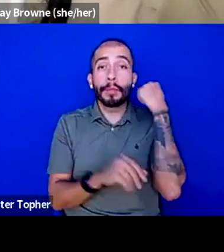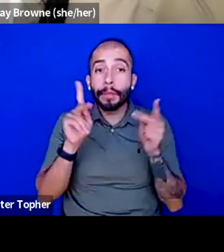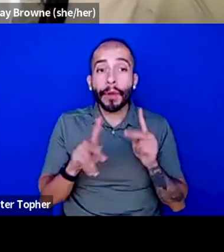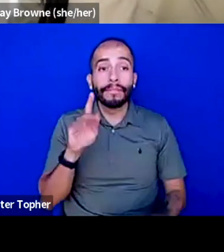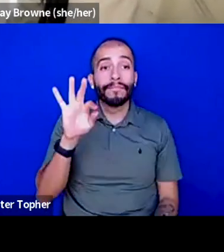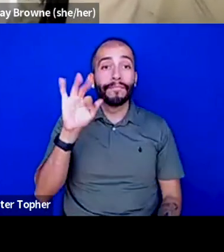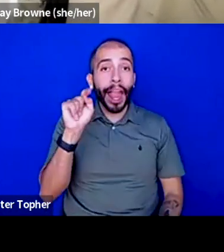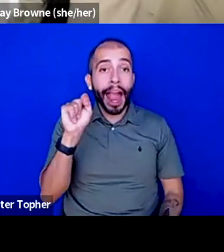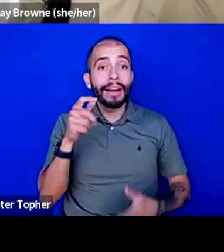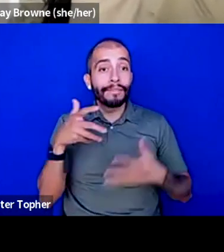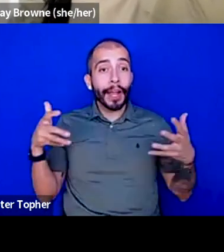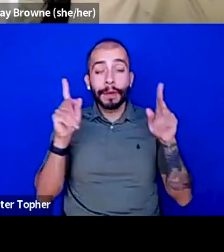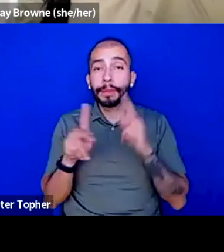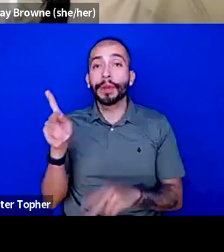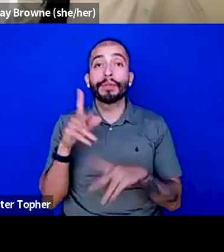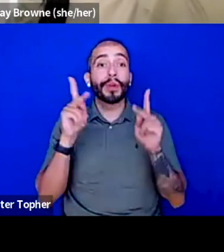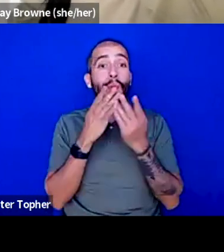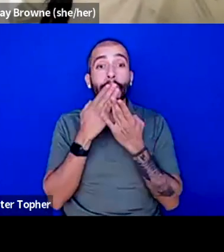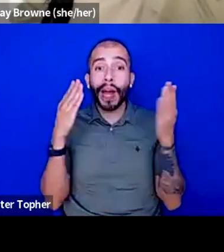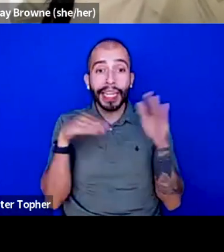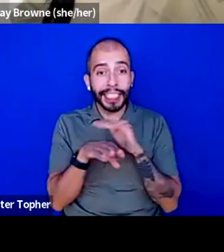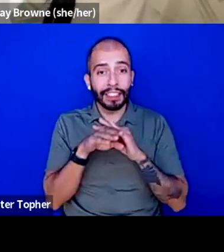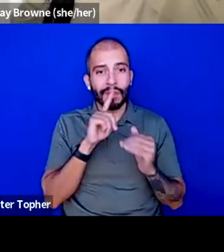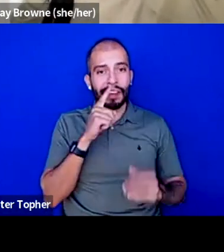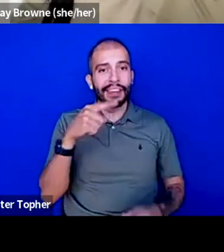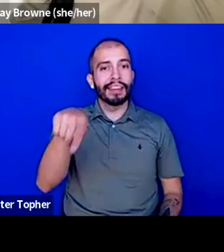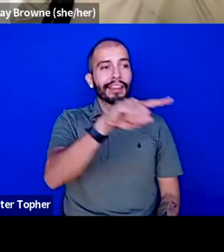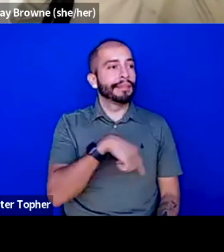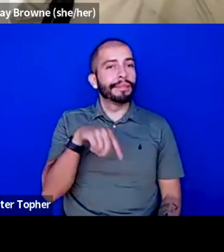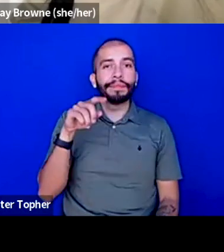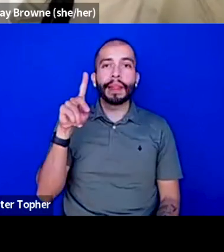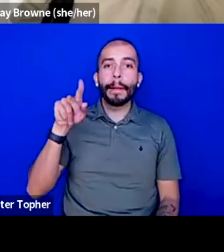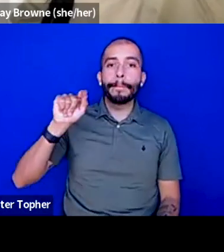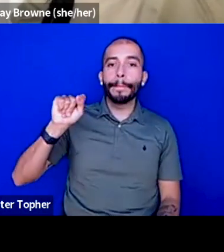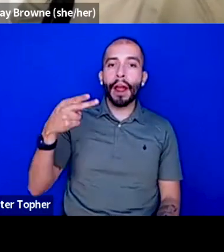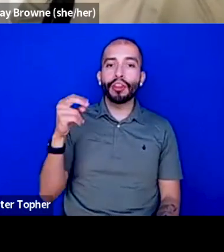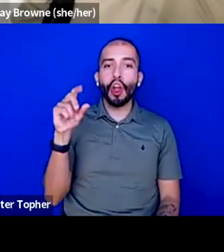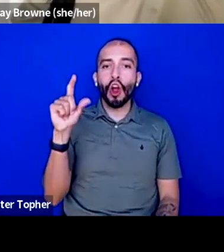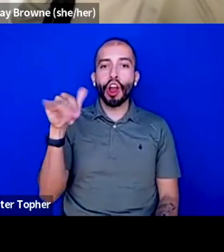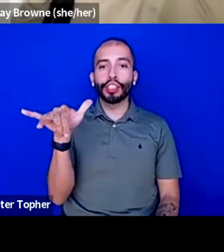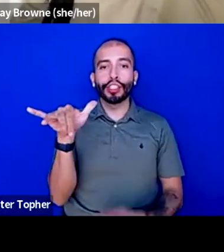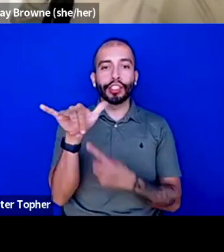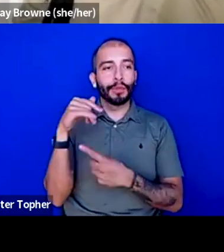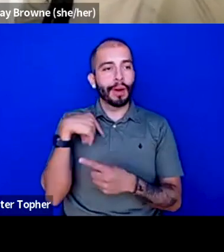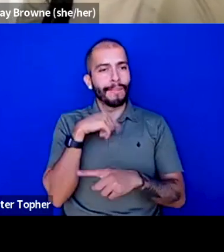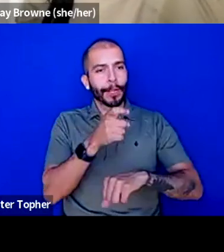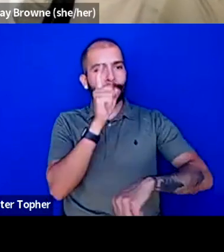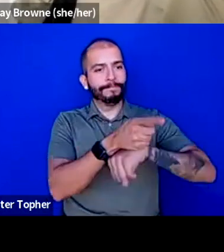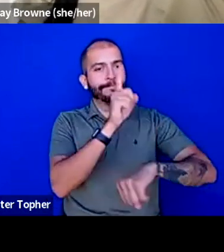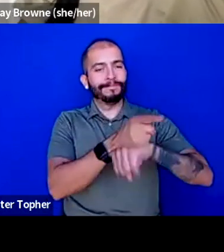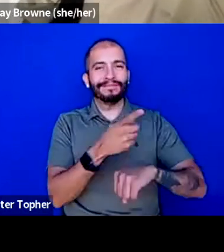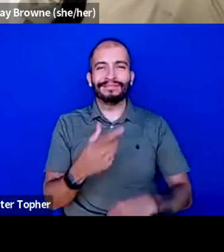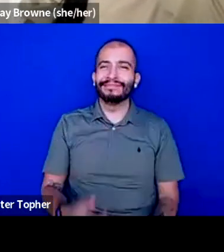we are supposed to correct. These are inherent, again. So I want to go back to what Azza described as